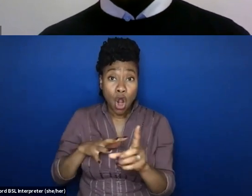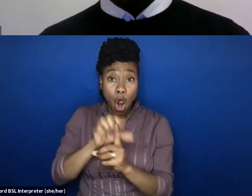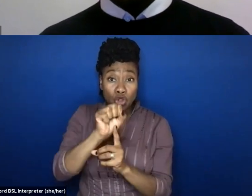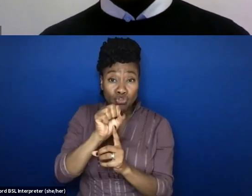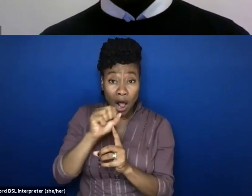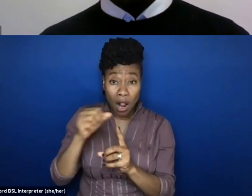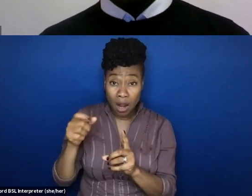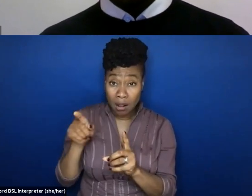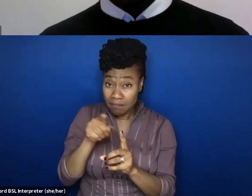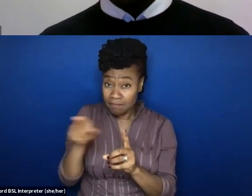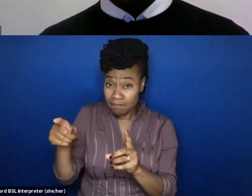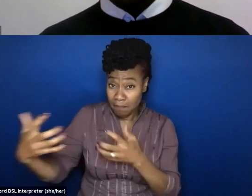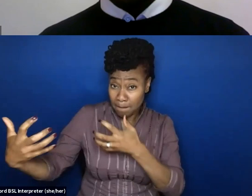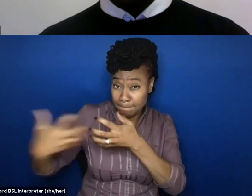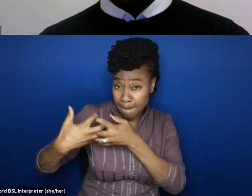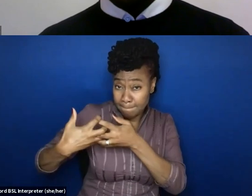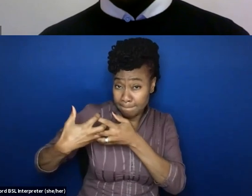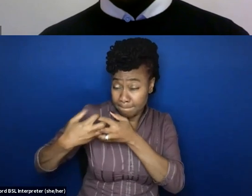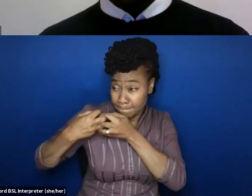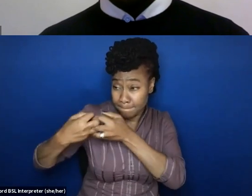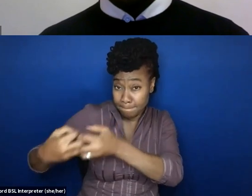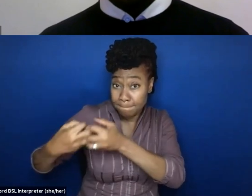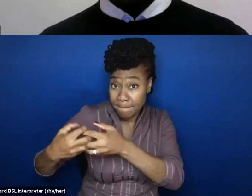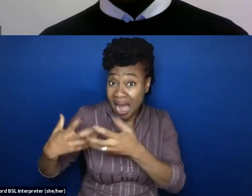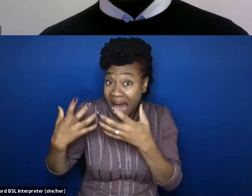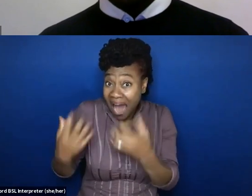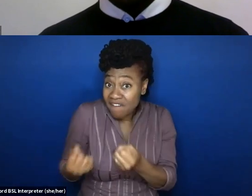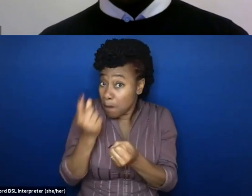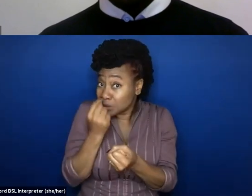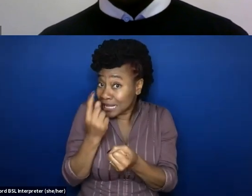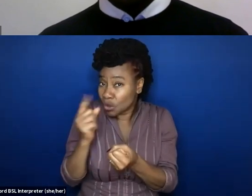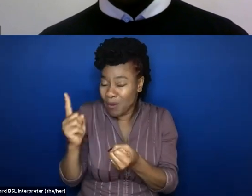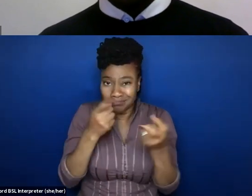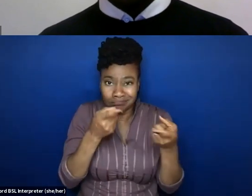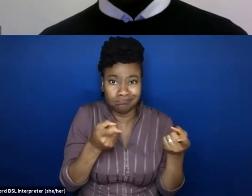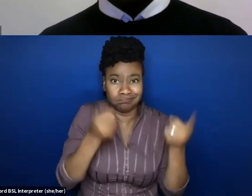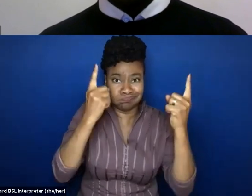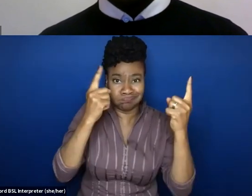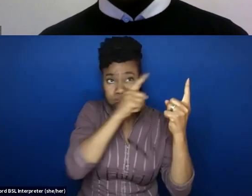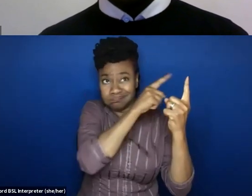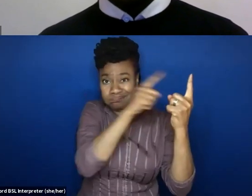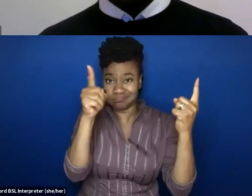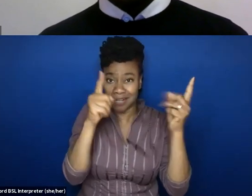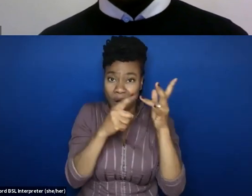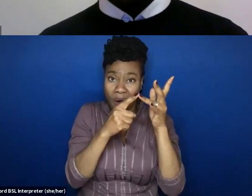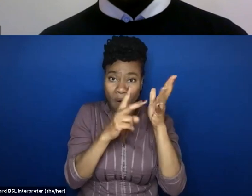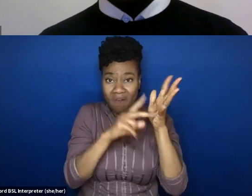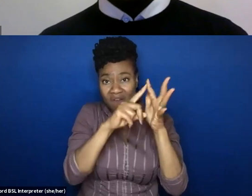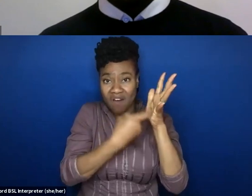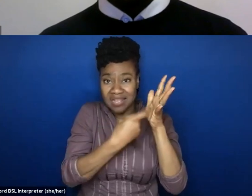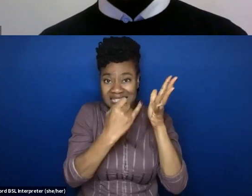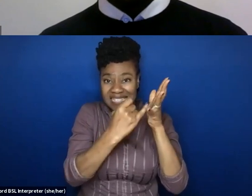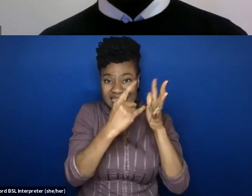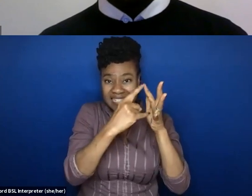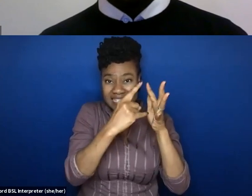the overseers who are not of the same race and not of the same culture need to become allies, mm-hmm.